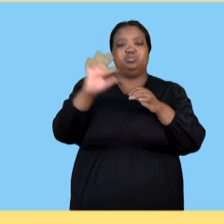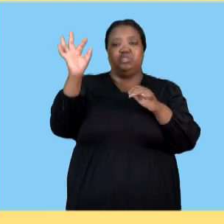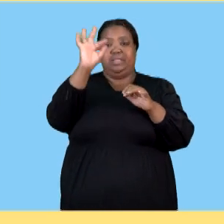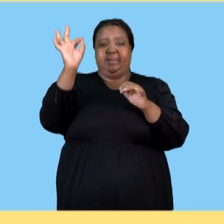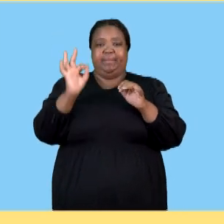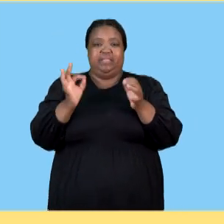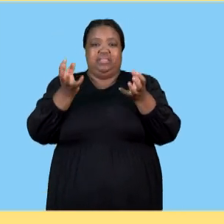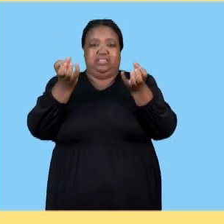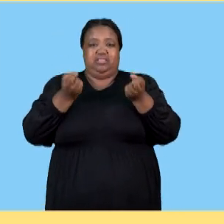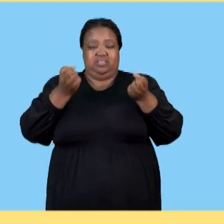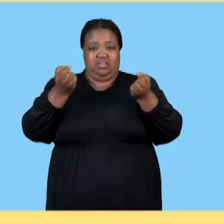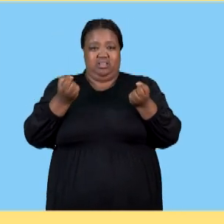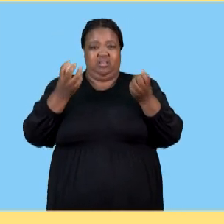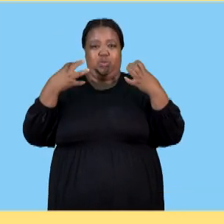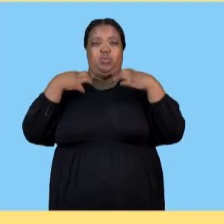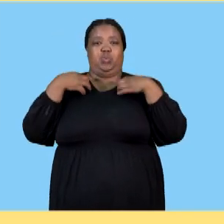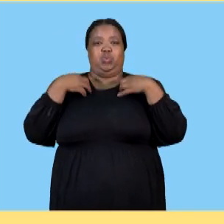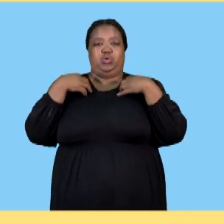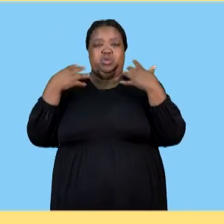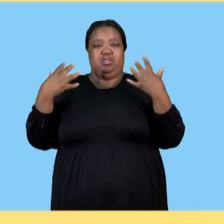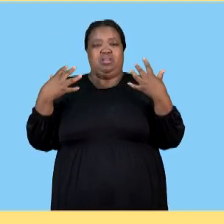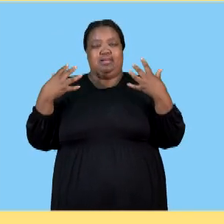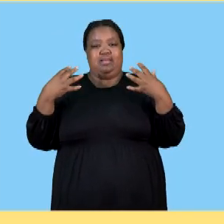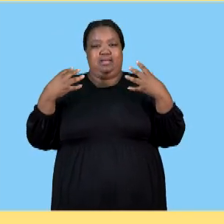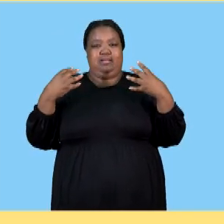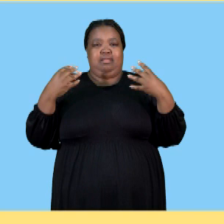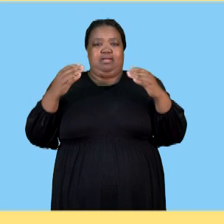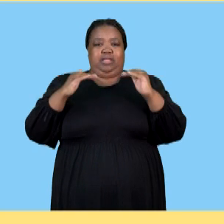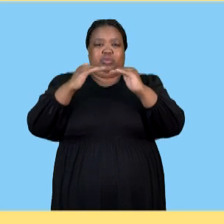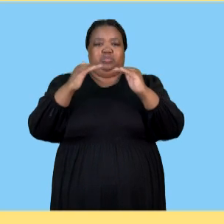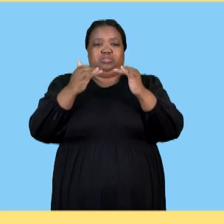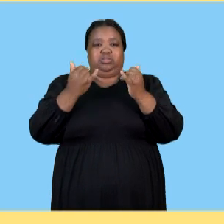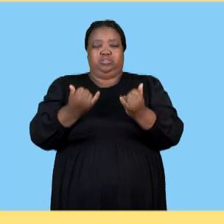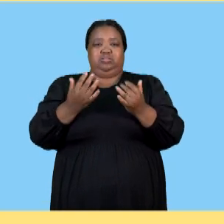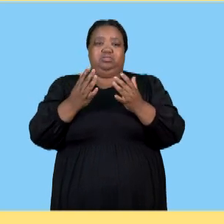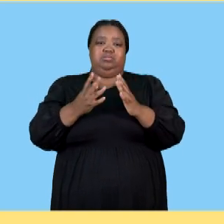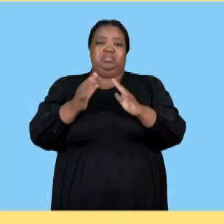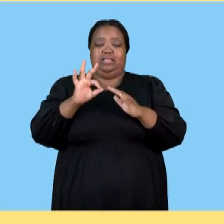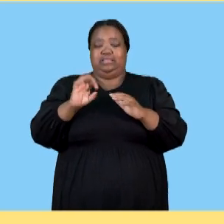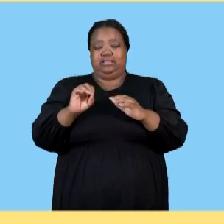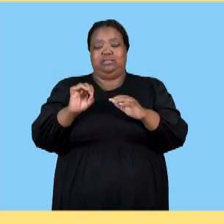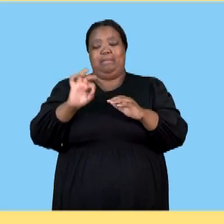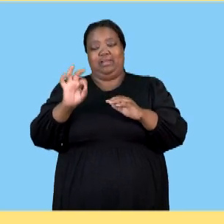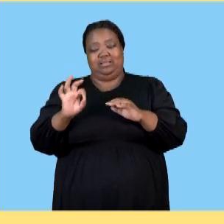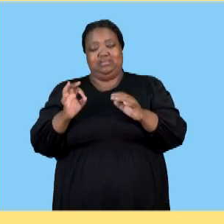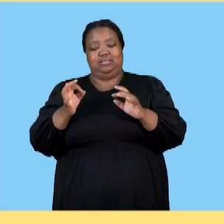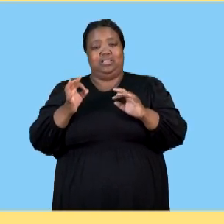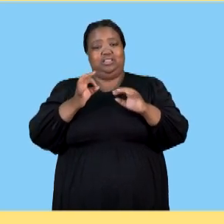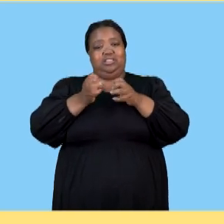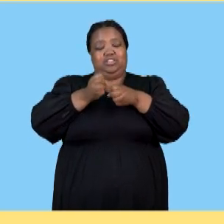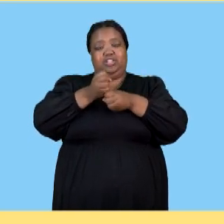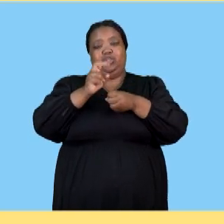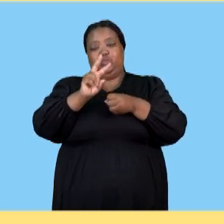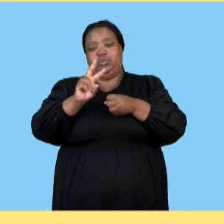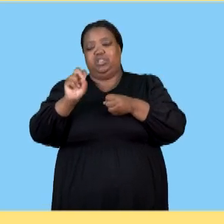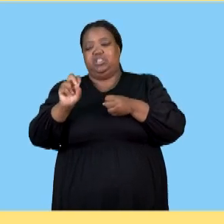So we say the percentage return on owner's equity has increased from 30% in 2022. So we're